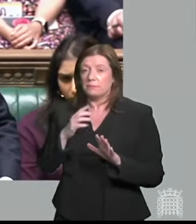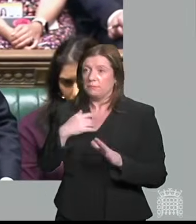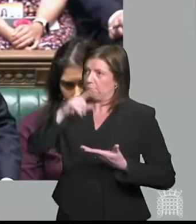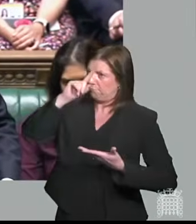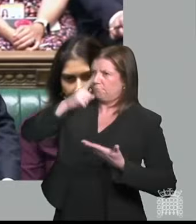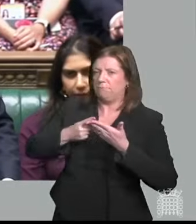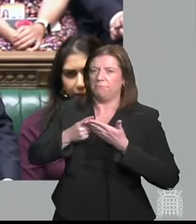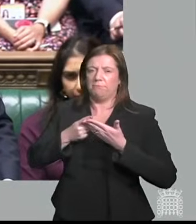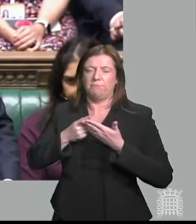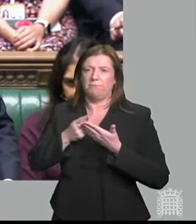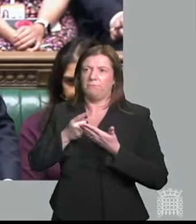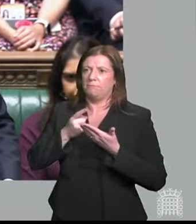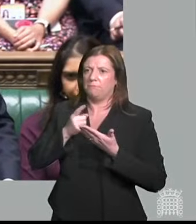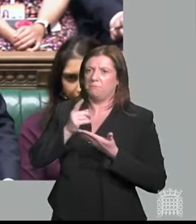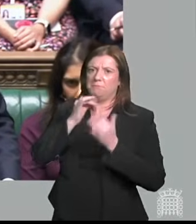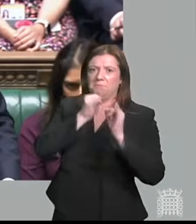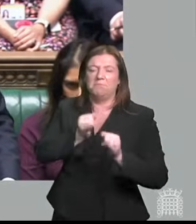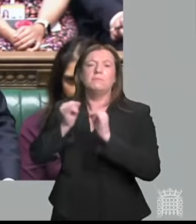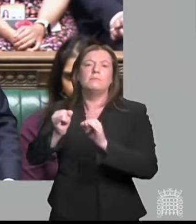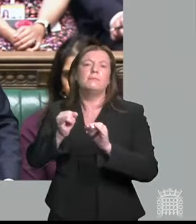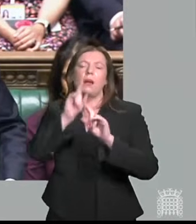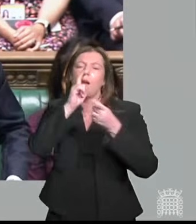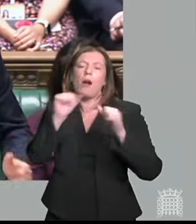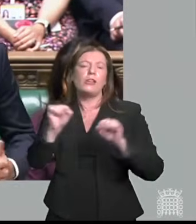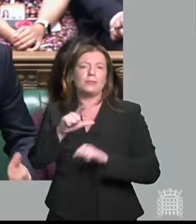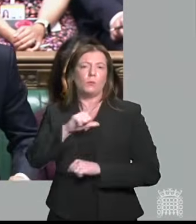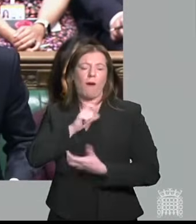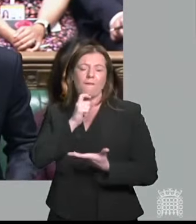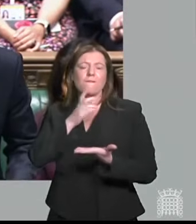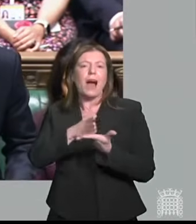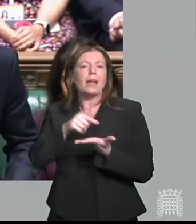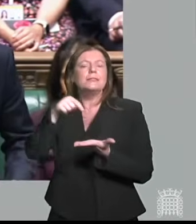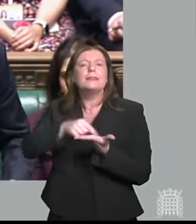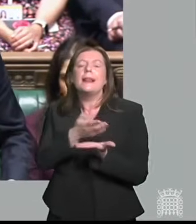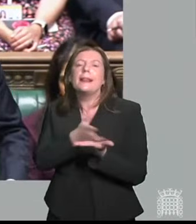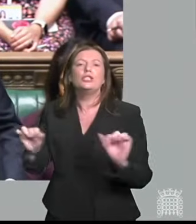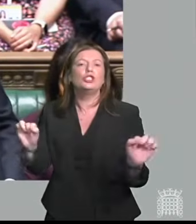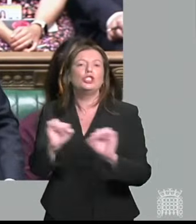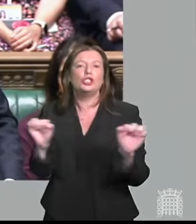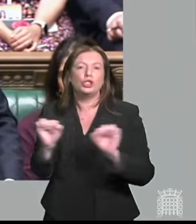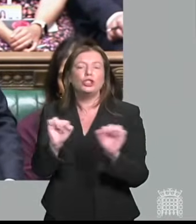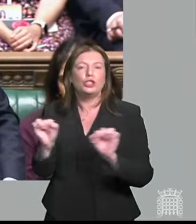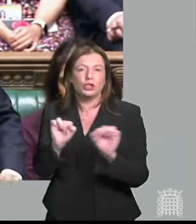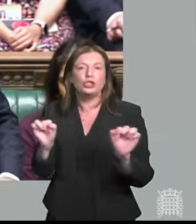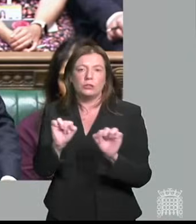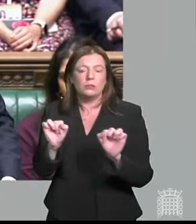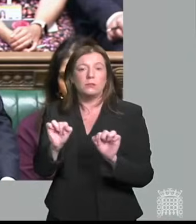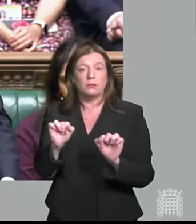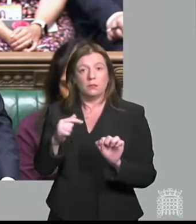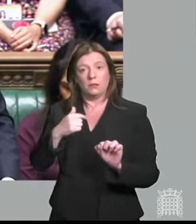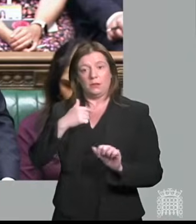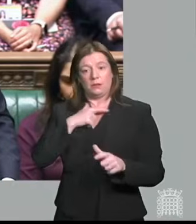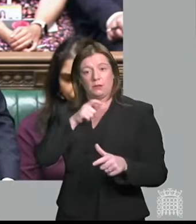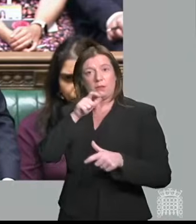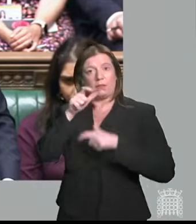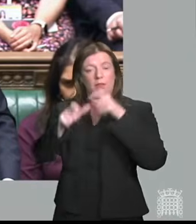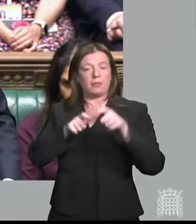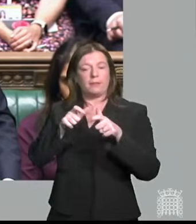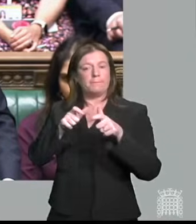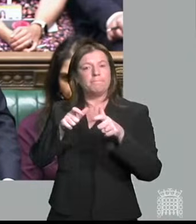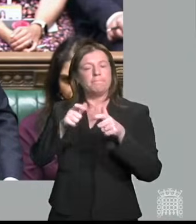judgment before we have all the facts on this awful situation. Every member will know that the words we say here have an impact beyond this